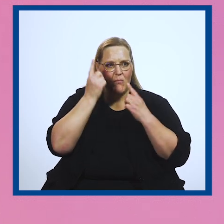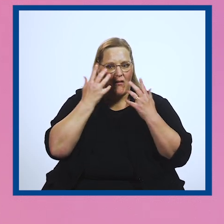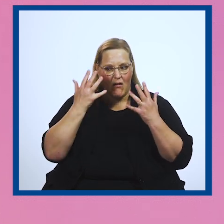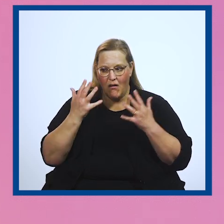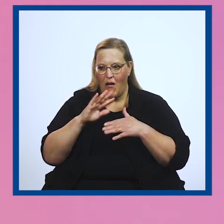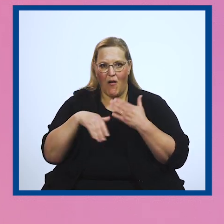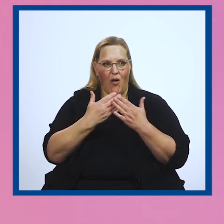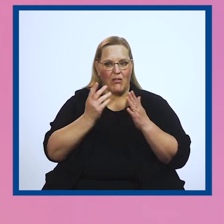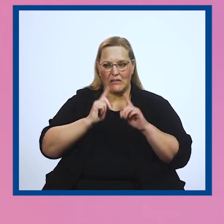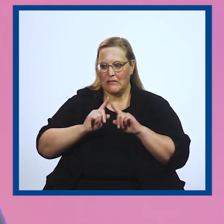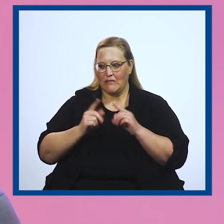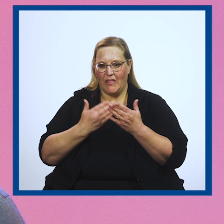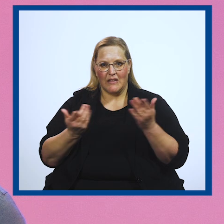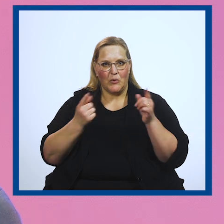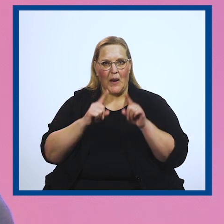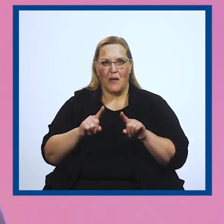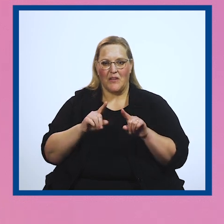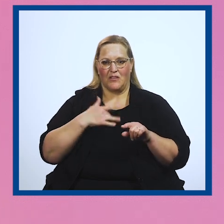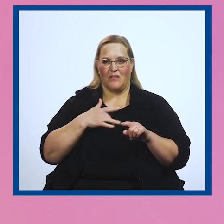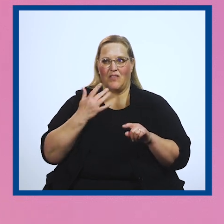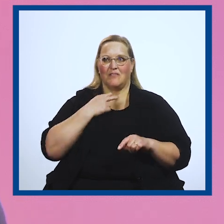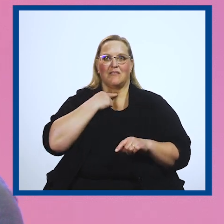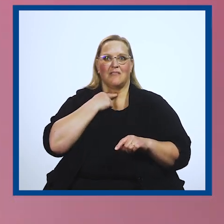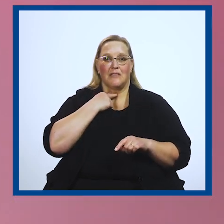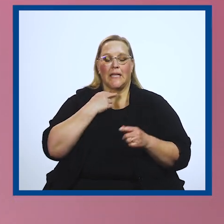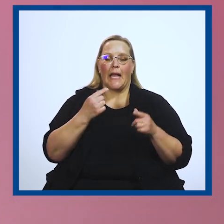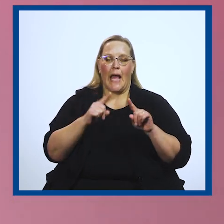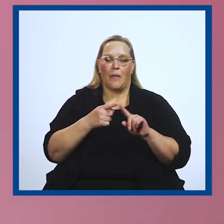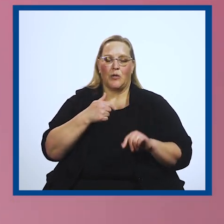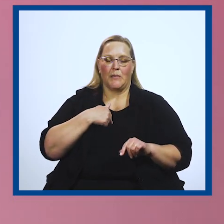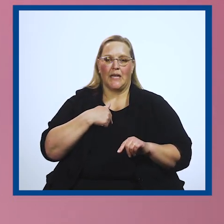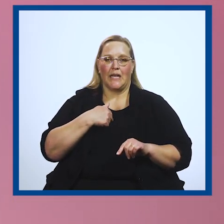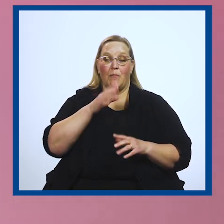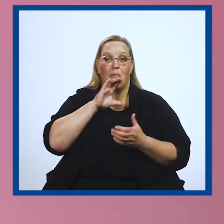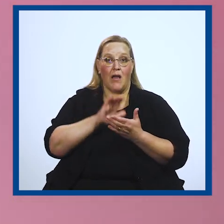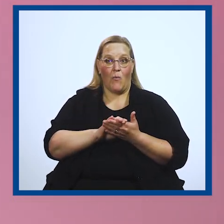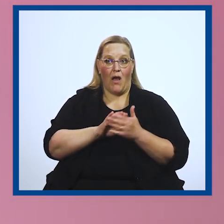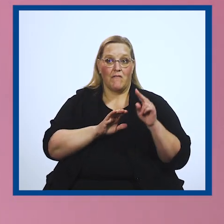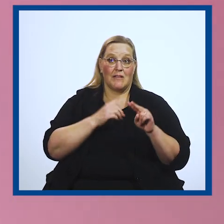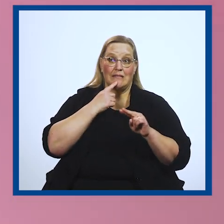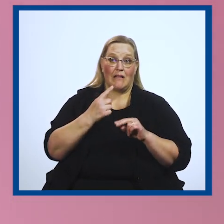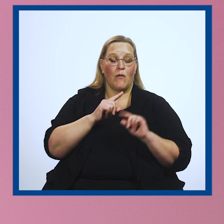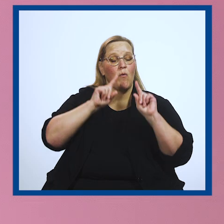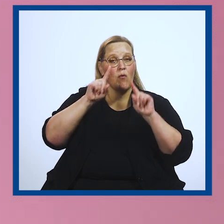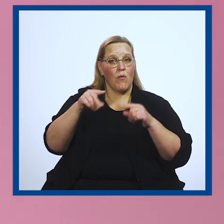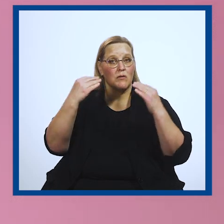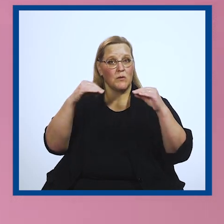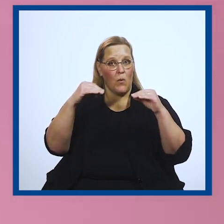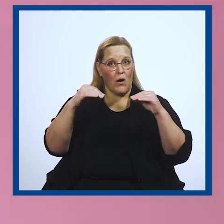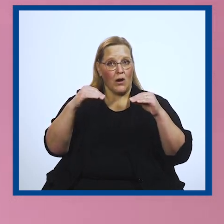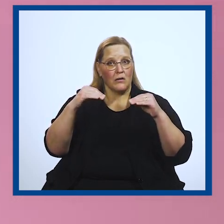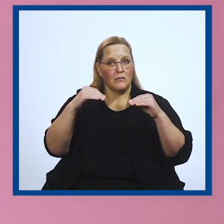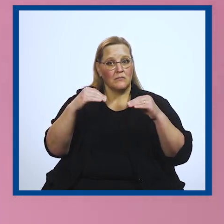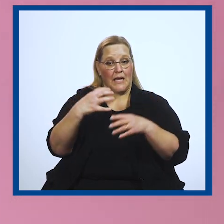just got paralyzed? It happened to me this week. My wife, she looked at me and she said, I need you to go to the store